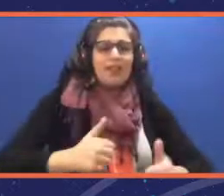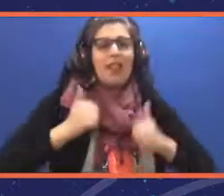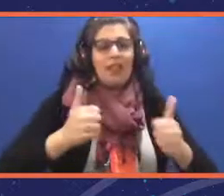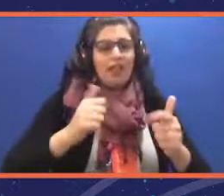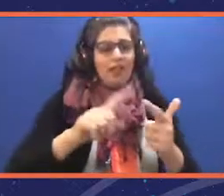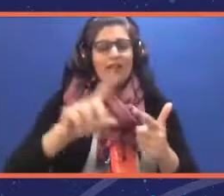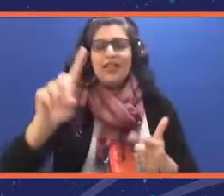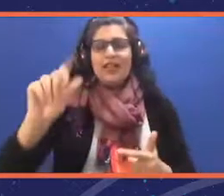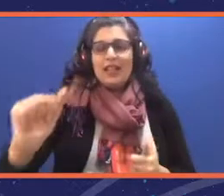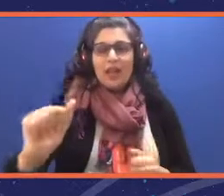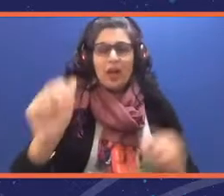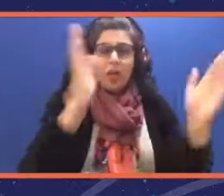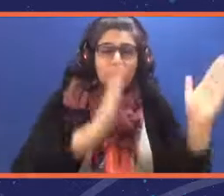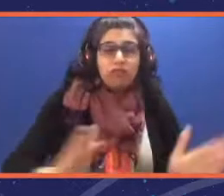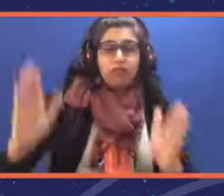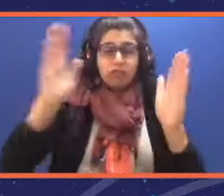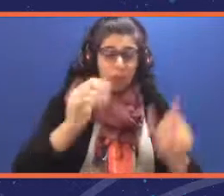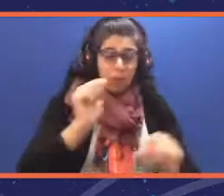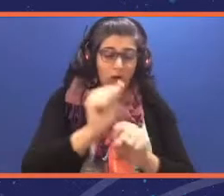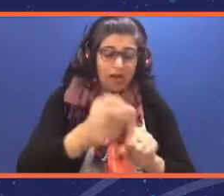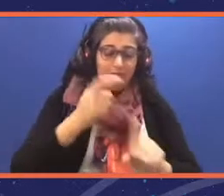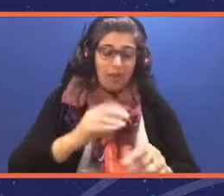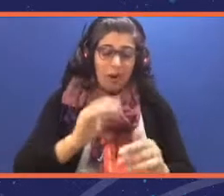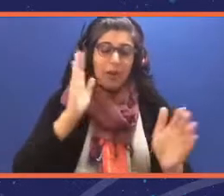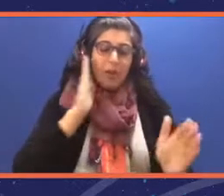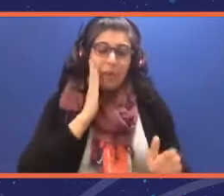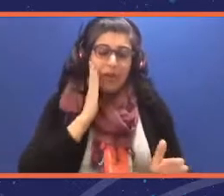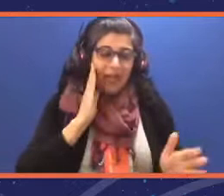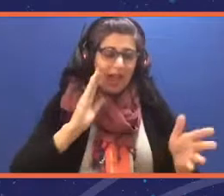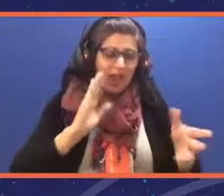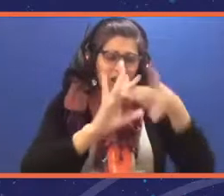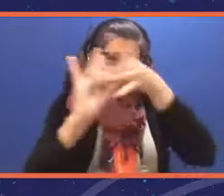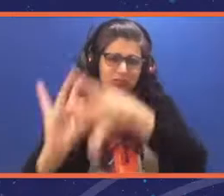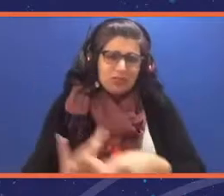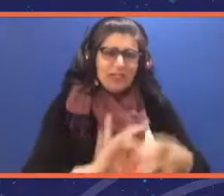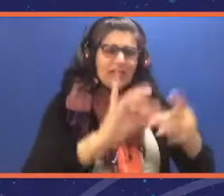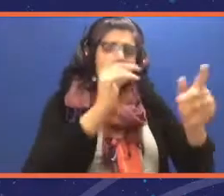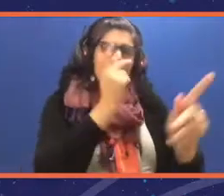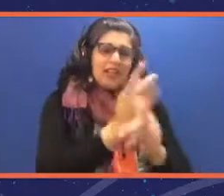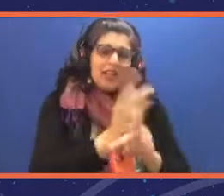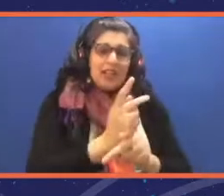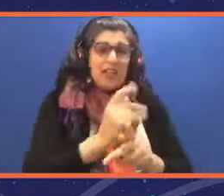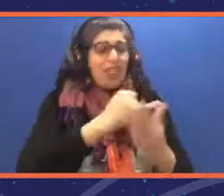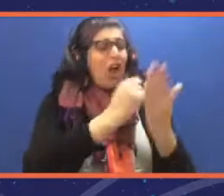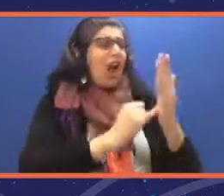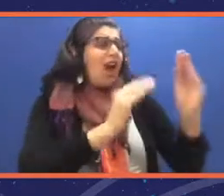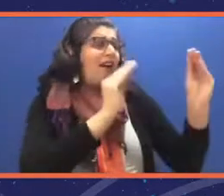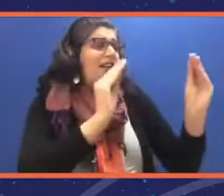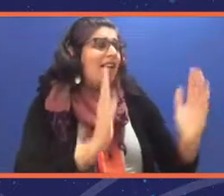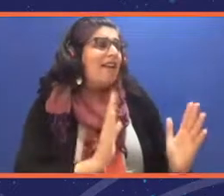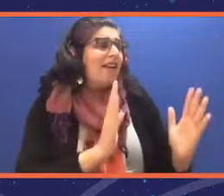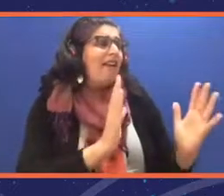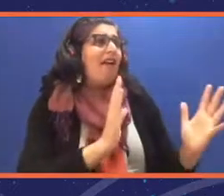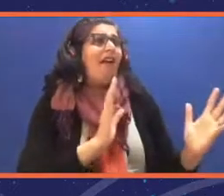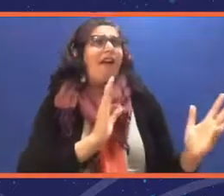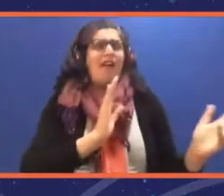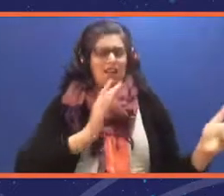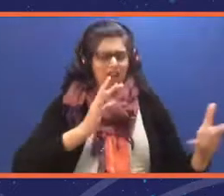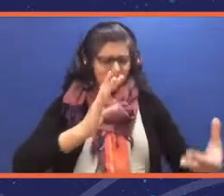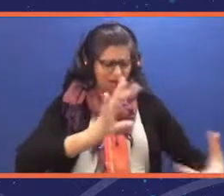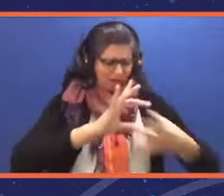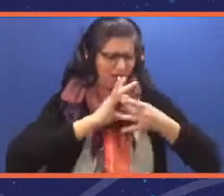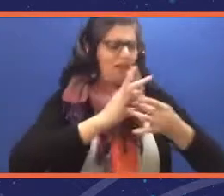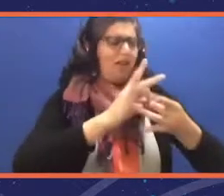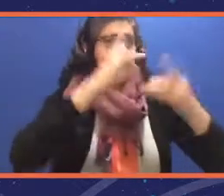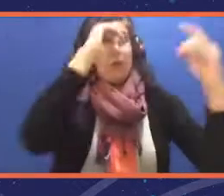bed, weaving together communities of care. The artists who move our spirits to imagine the worlds that are possible. And